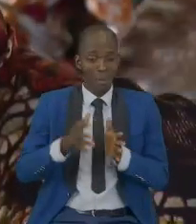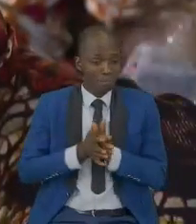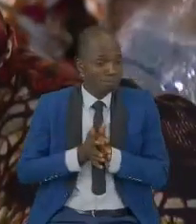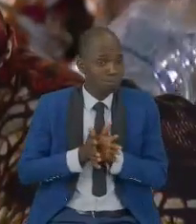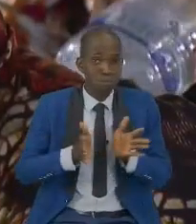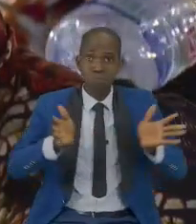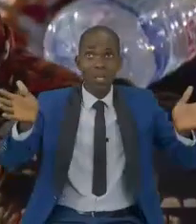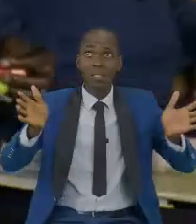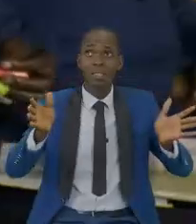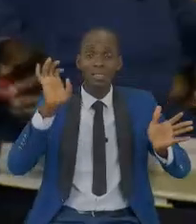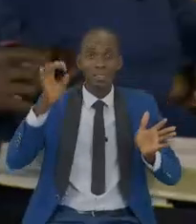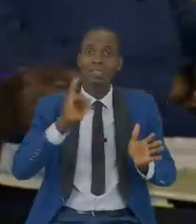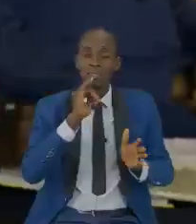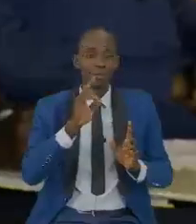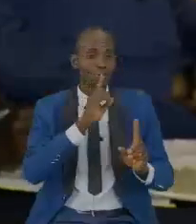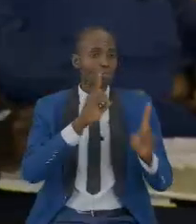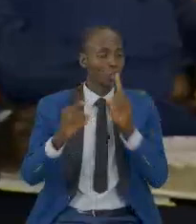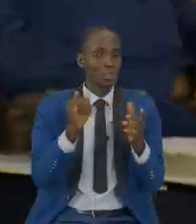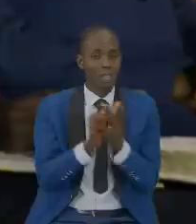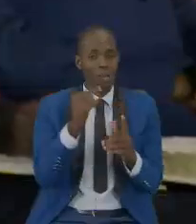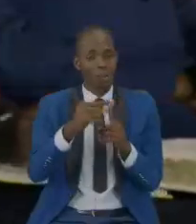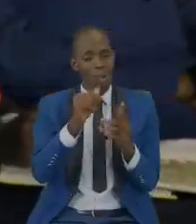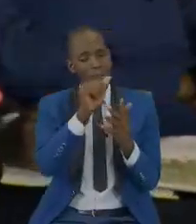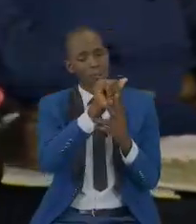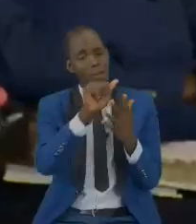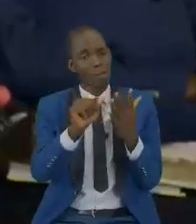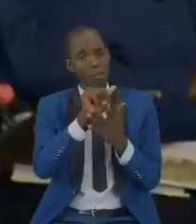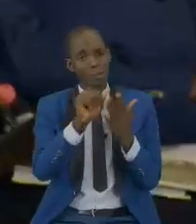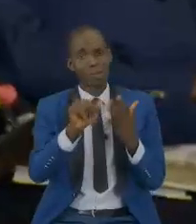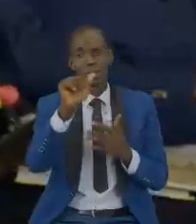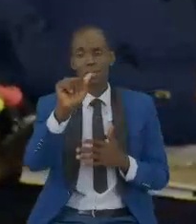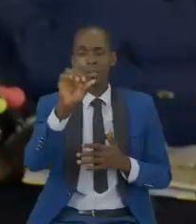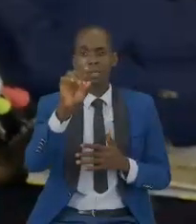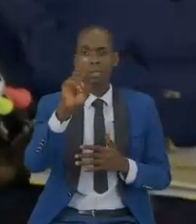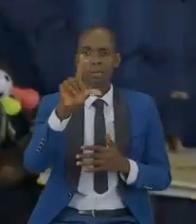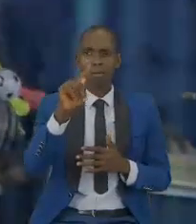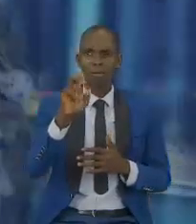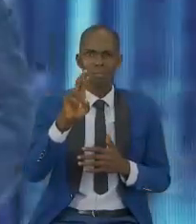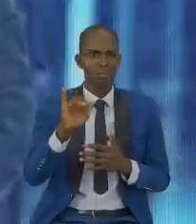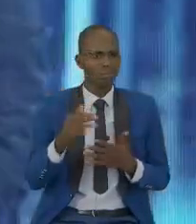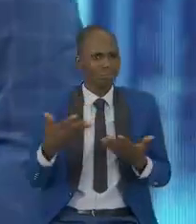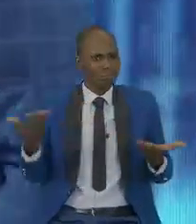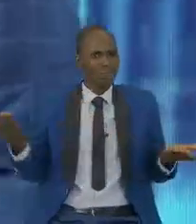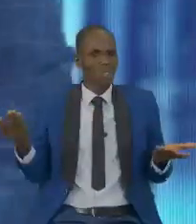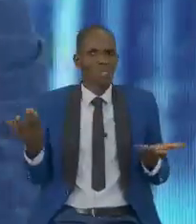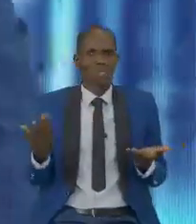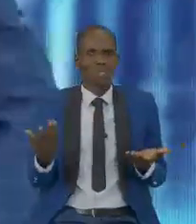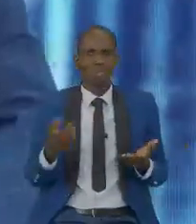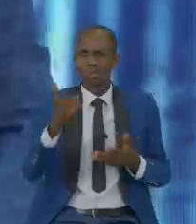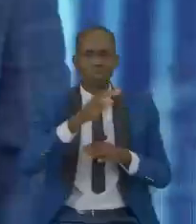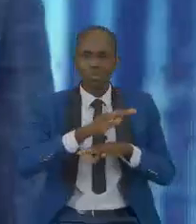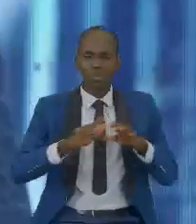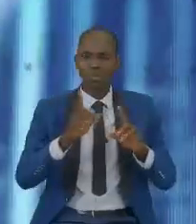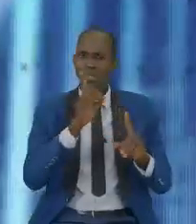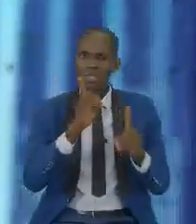mentioning that word adultery. Civilized men don't do that. They don't mention